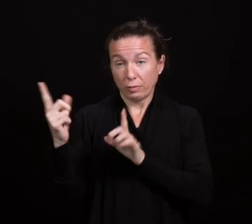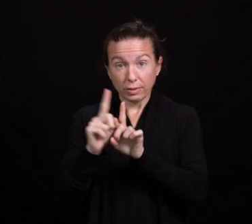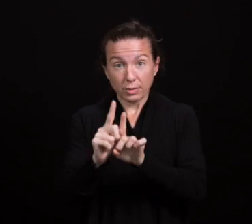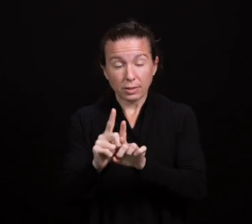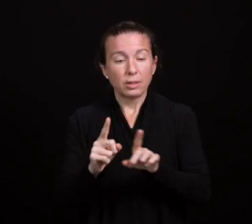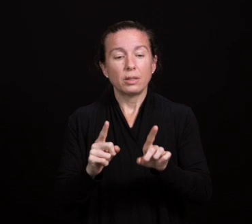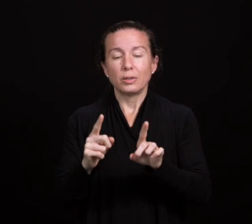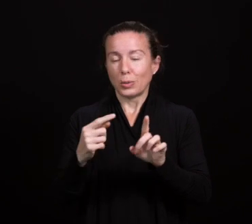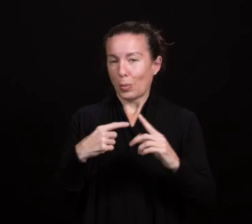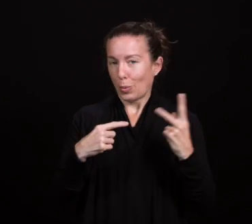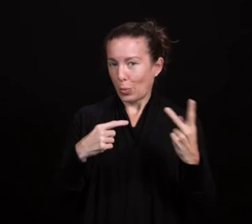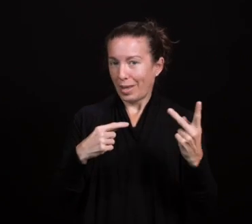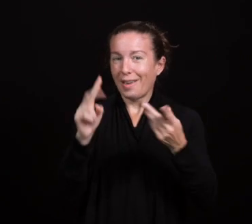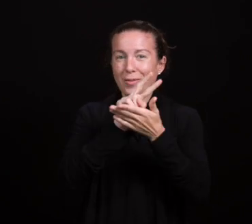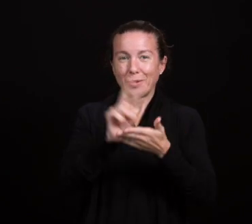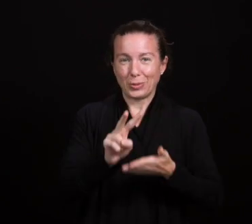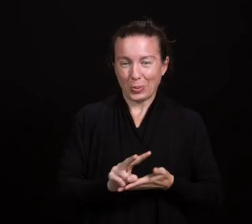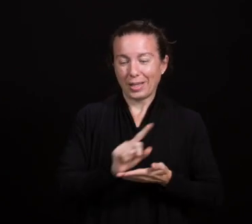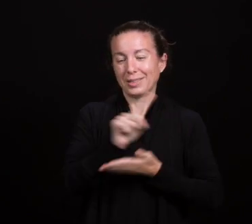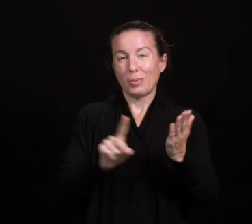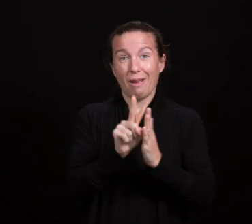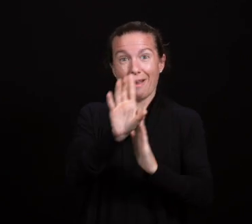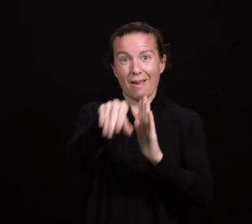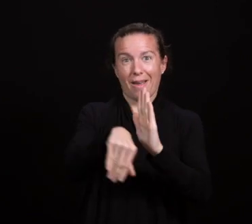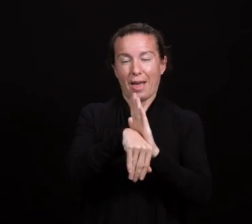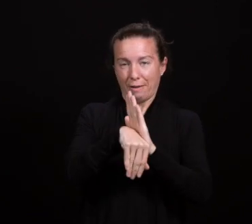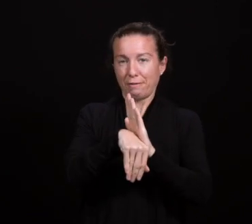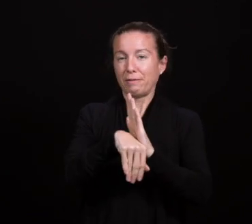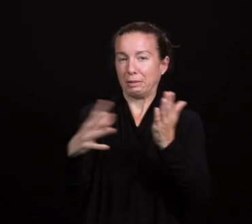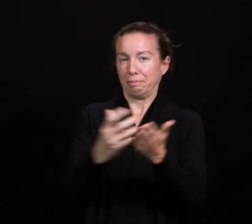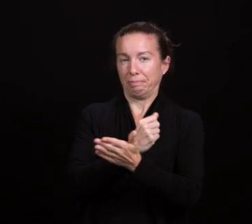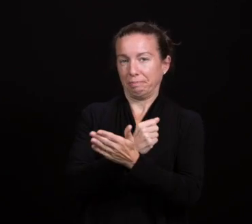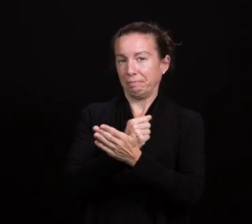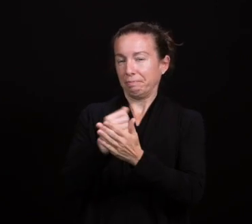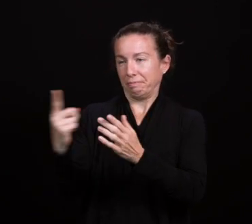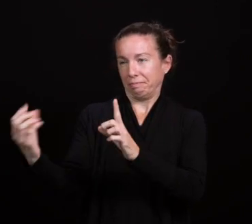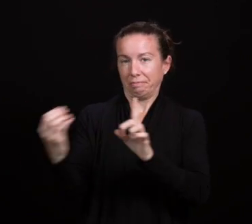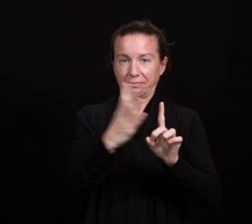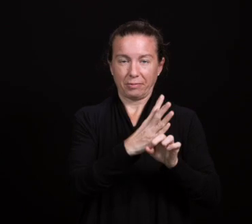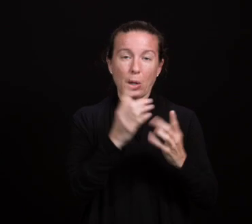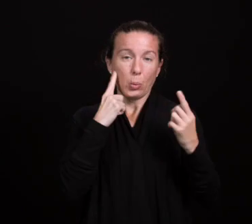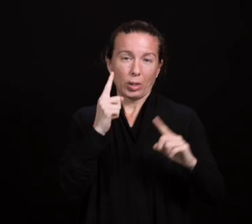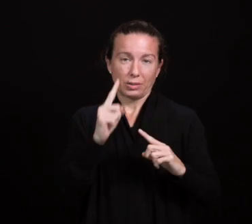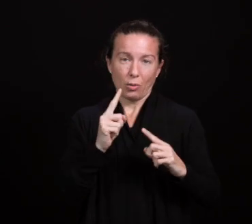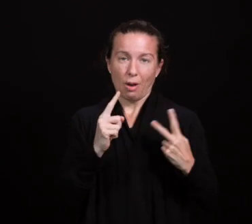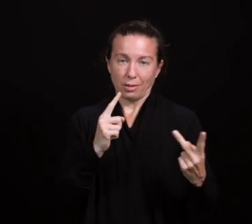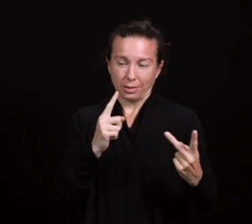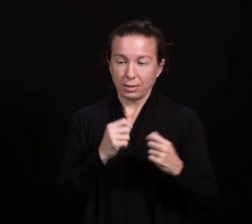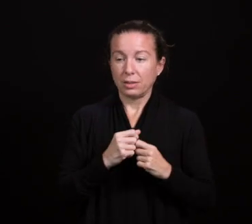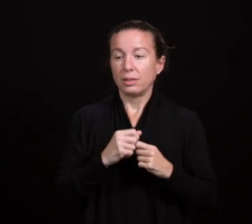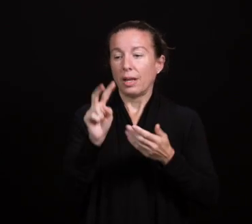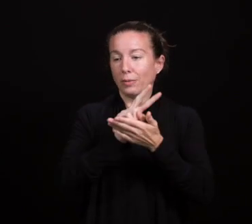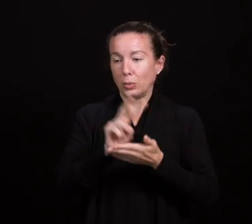family. So every other week we get together with Nicole and we do an hour and a half of cued speech, and we